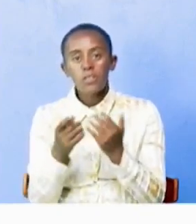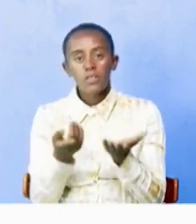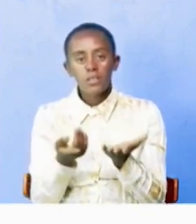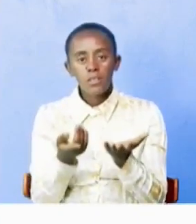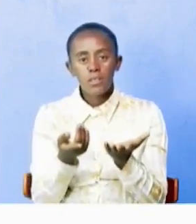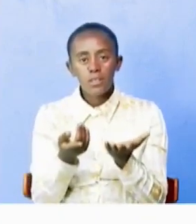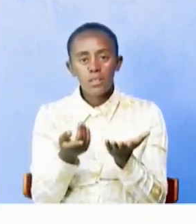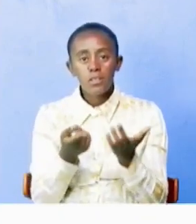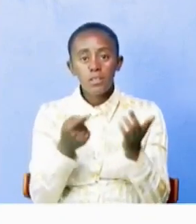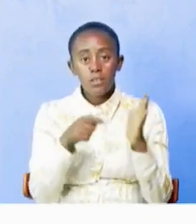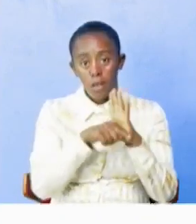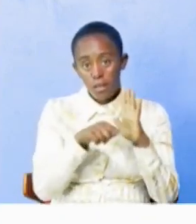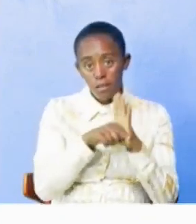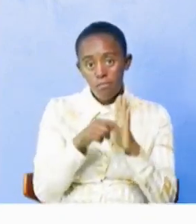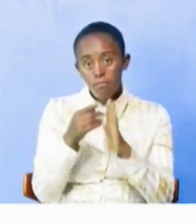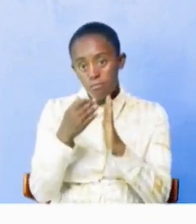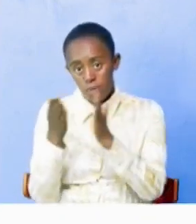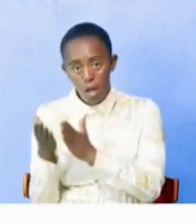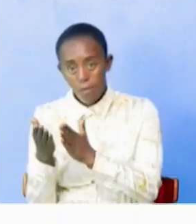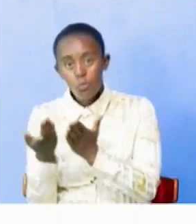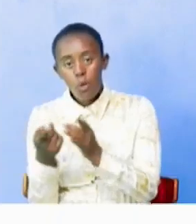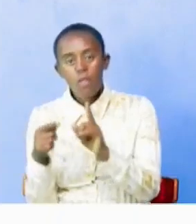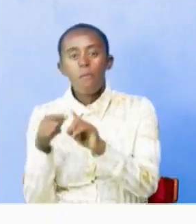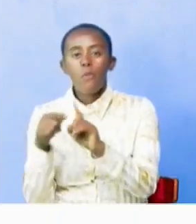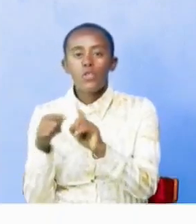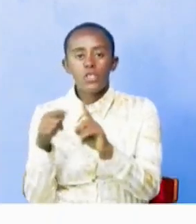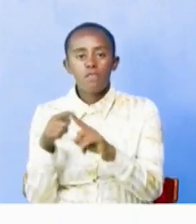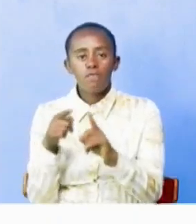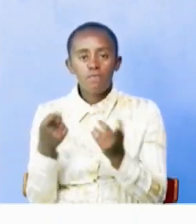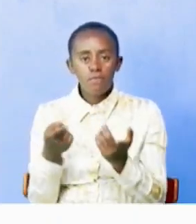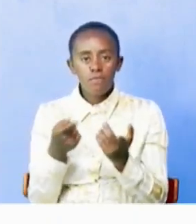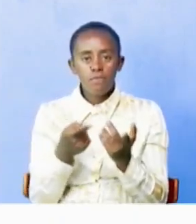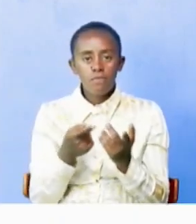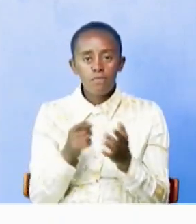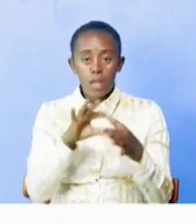Since we say negative there, it becomes what? Positive.